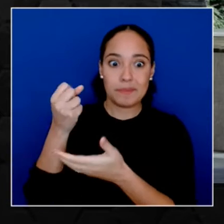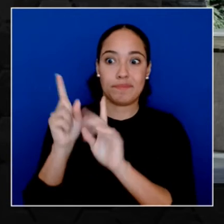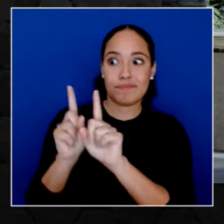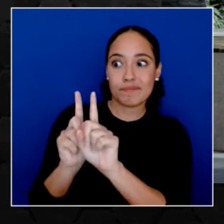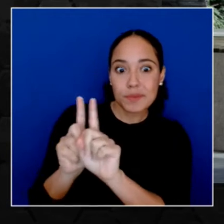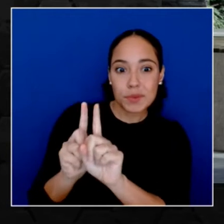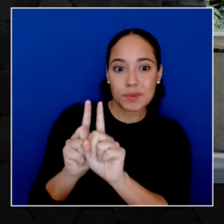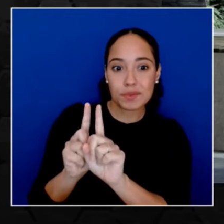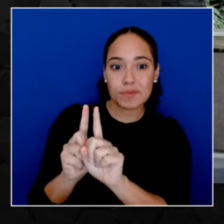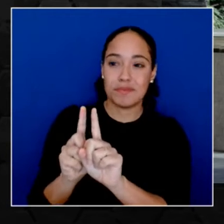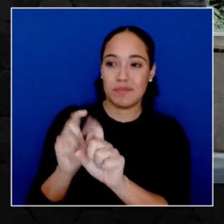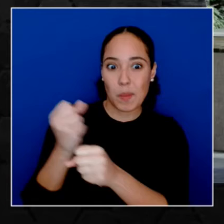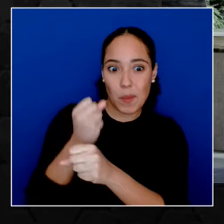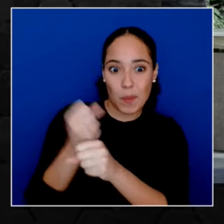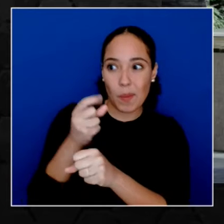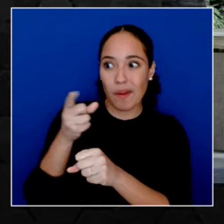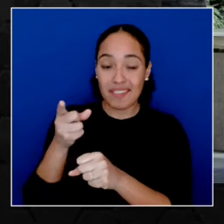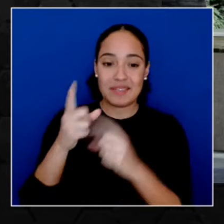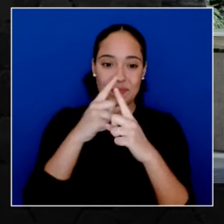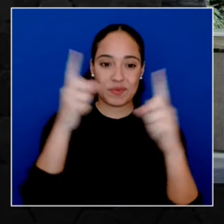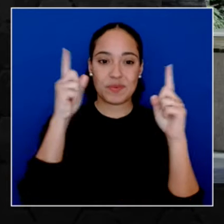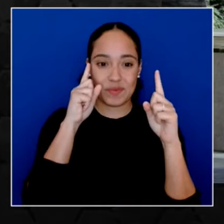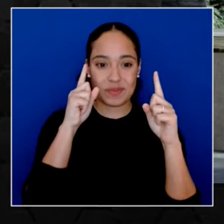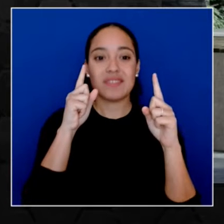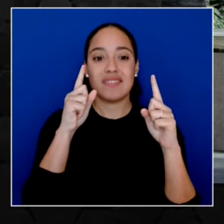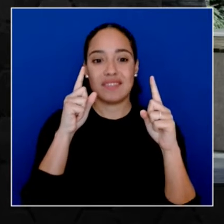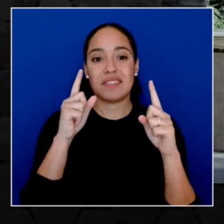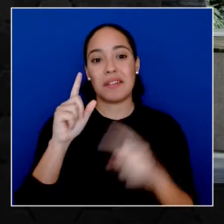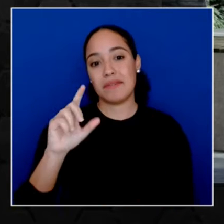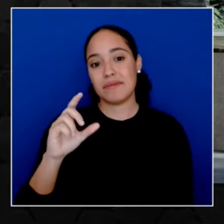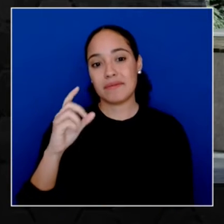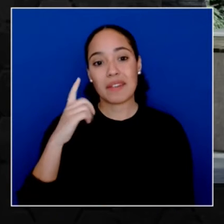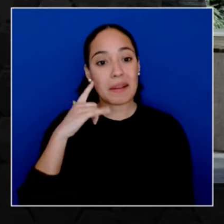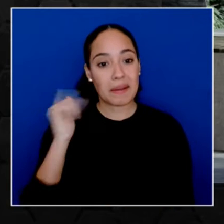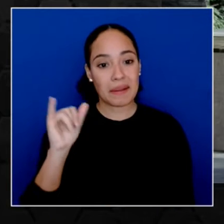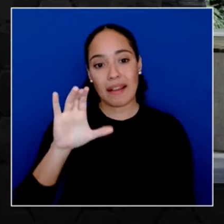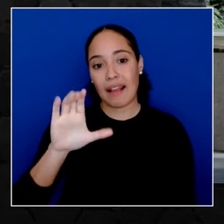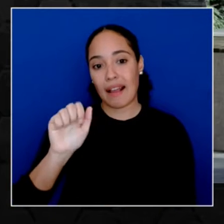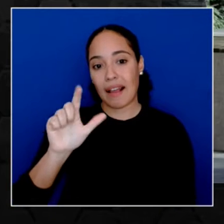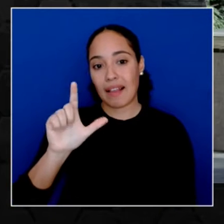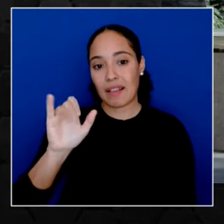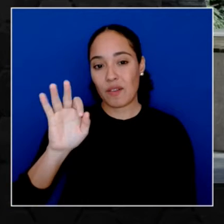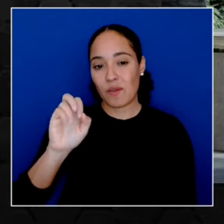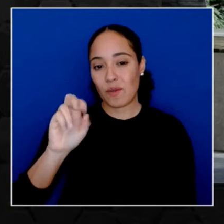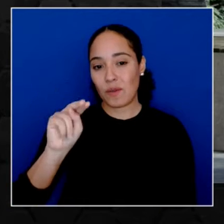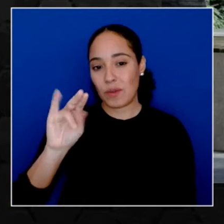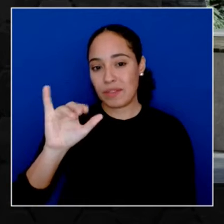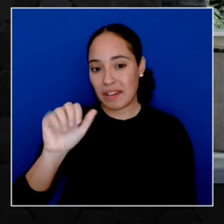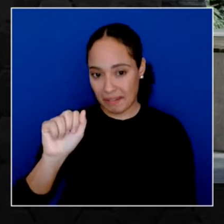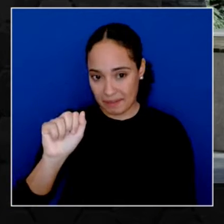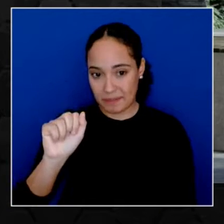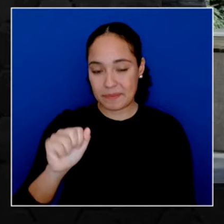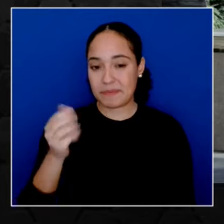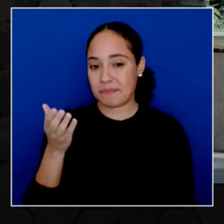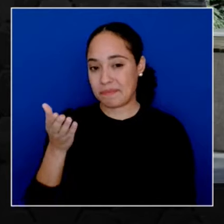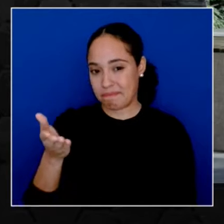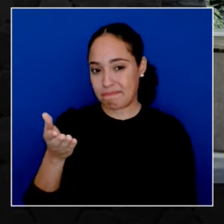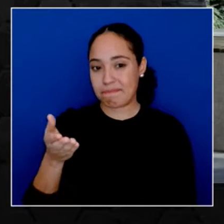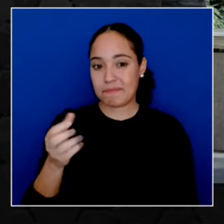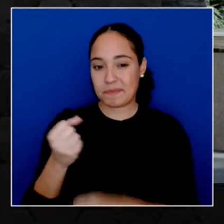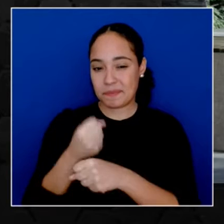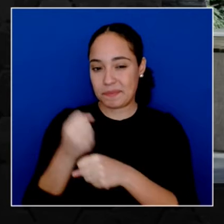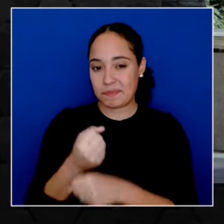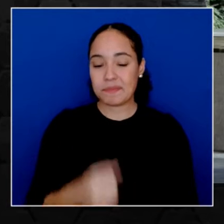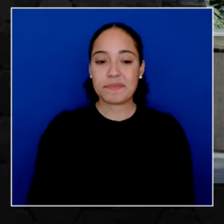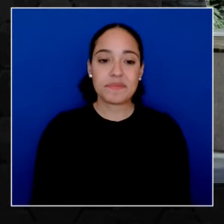Yeah, thank you. Thank you. Rashid? Sure. Hi, I'm excited to be here. Thanks so much,